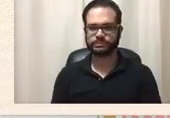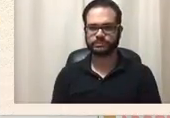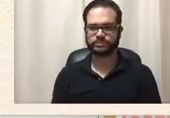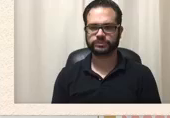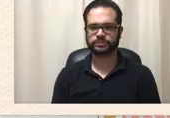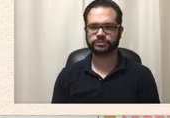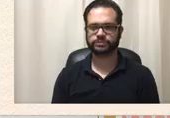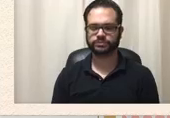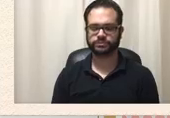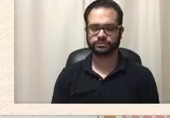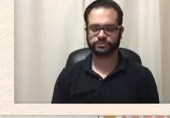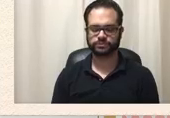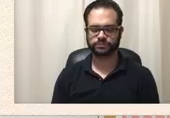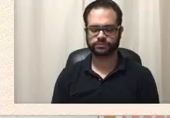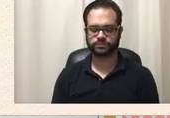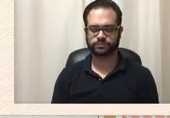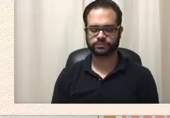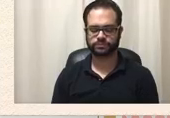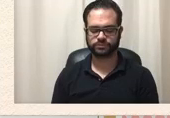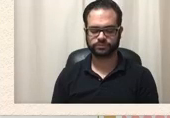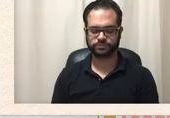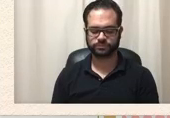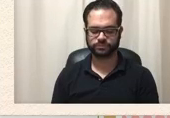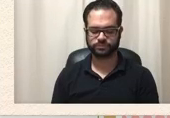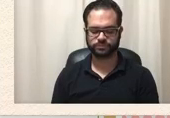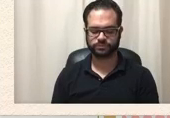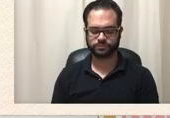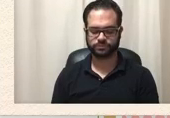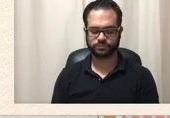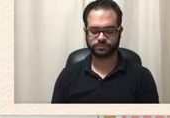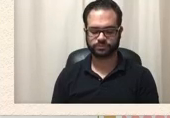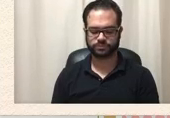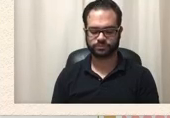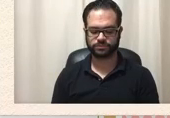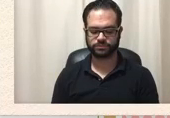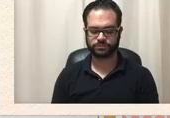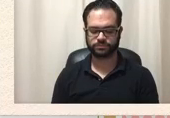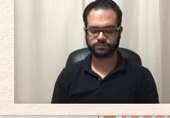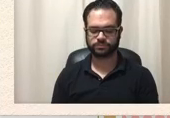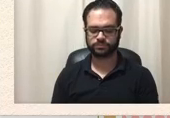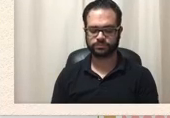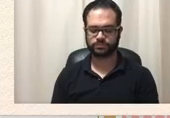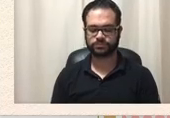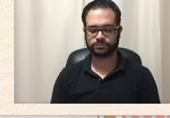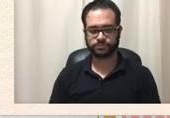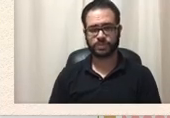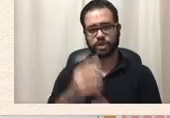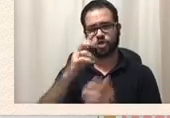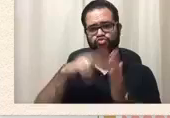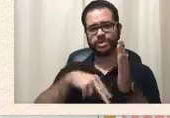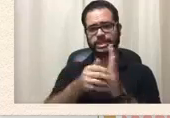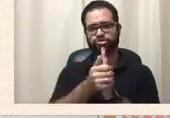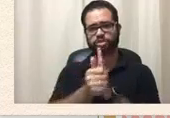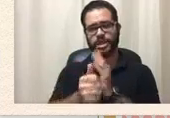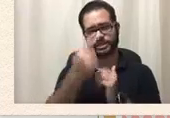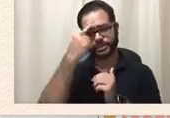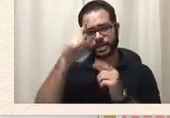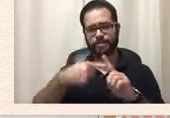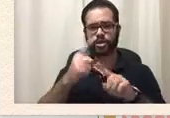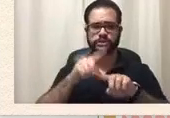Reading strategies. Think about the different type of strategies that you want to use after you've picked out your just right